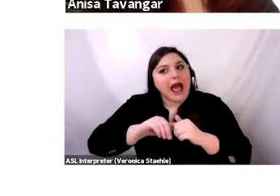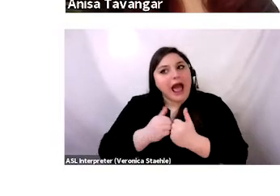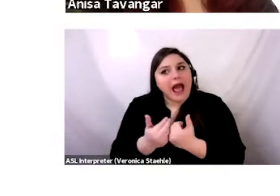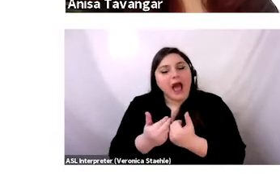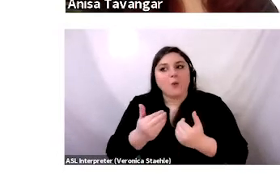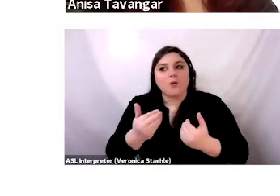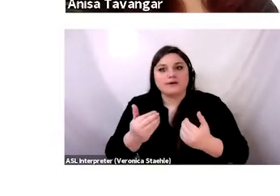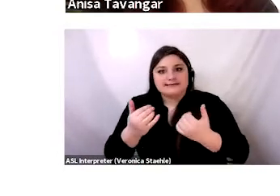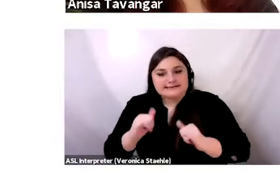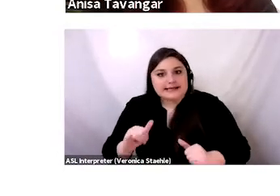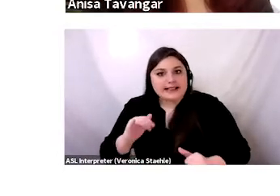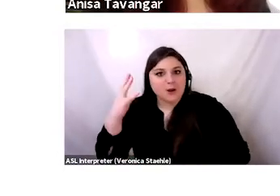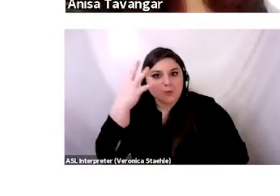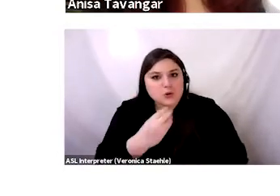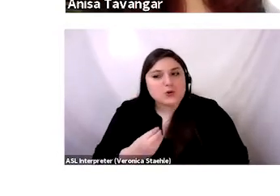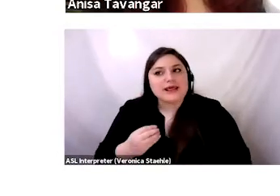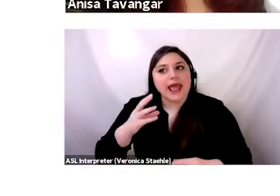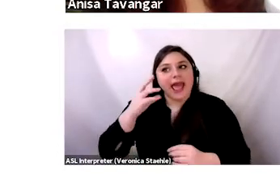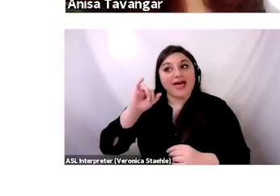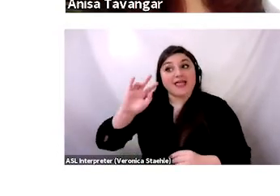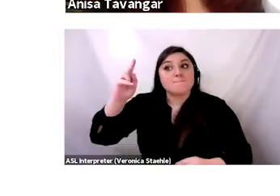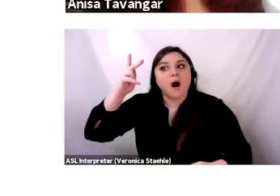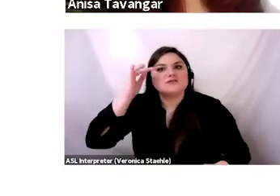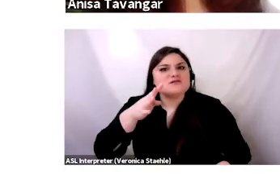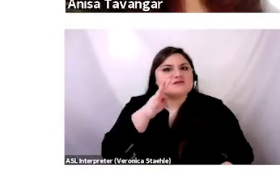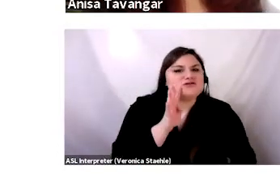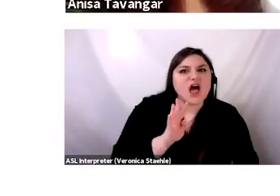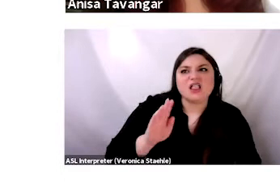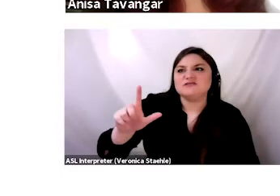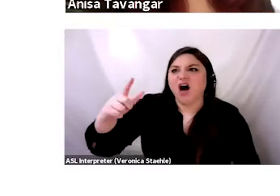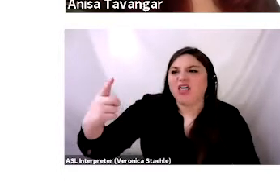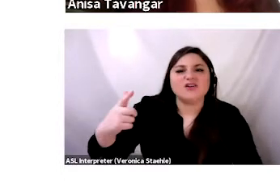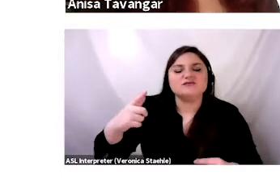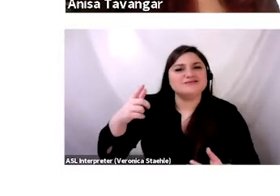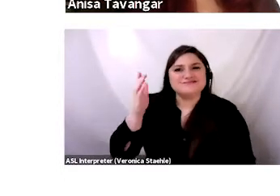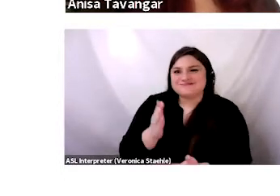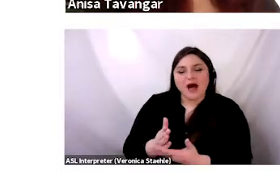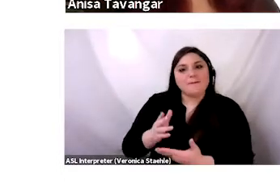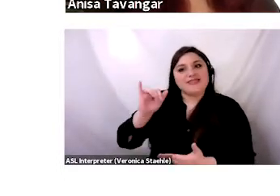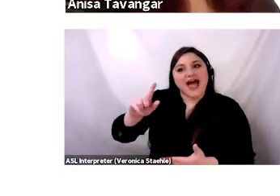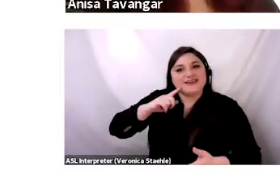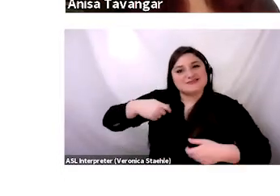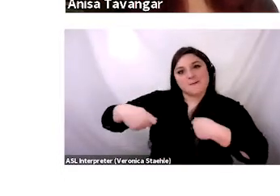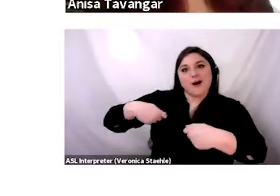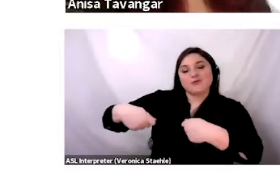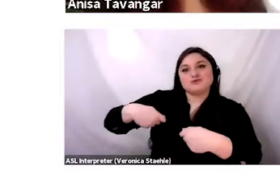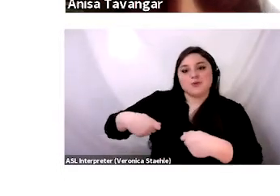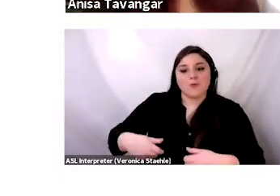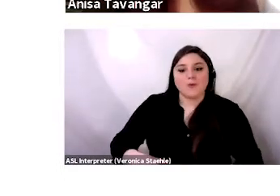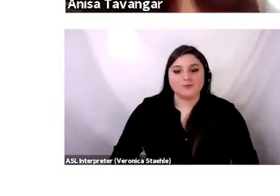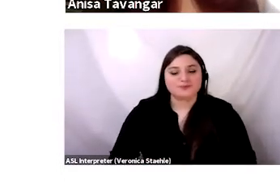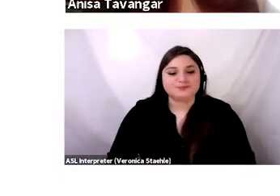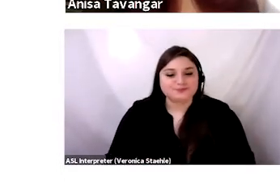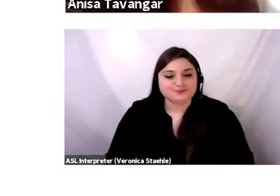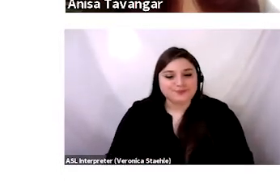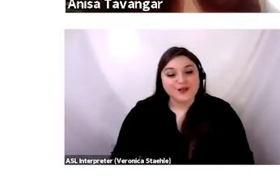meaning and significance of luxury, and the politics of envy." And I kind of just want to like sit with that for a moment